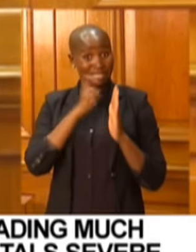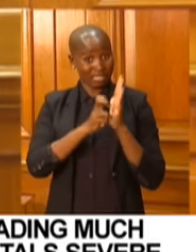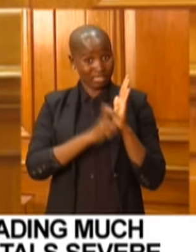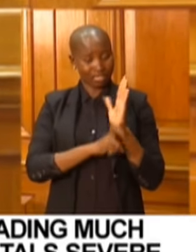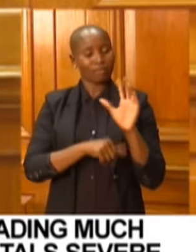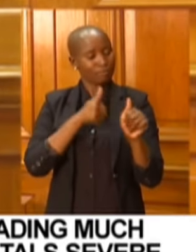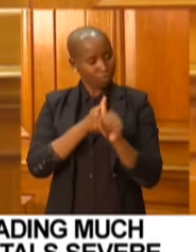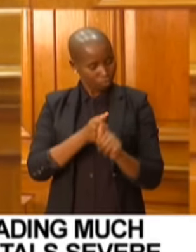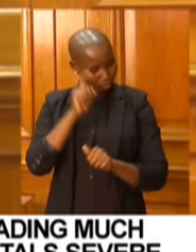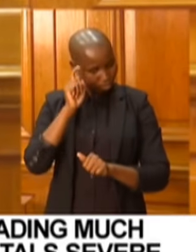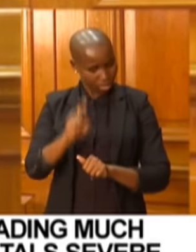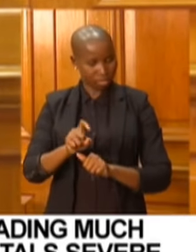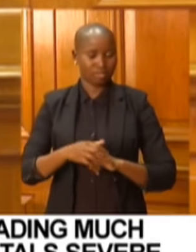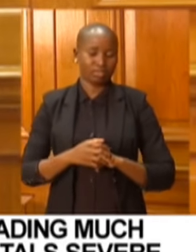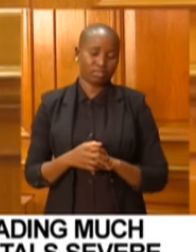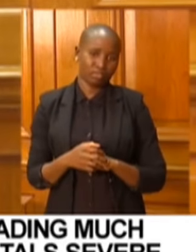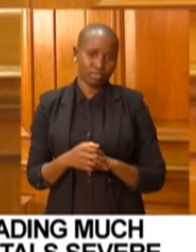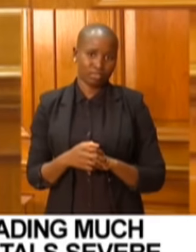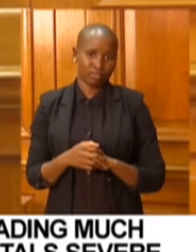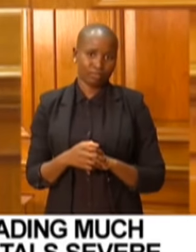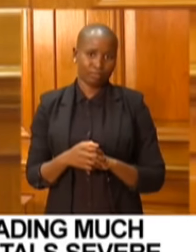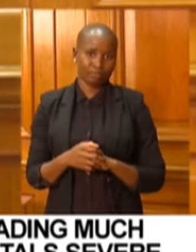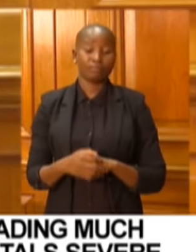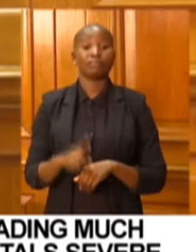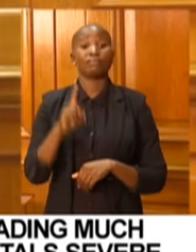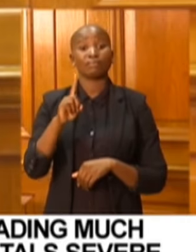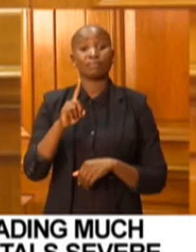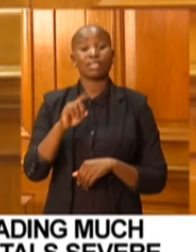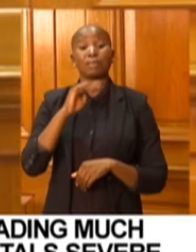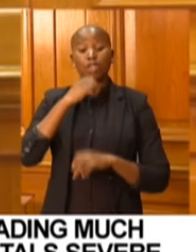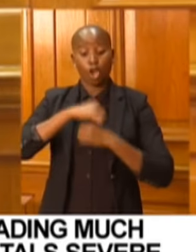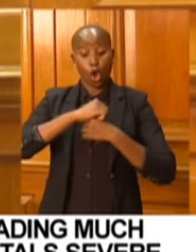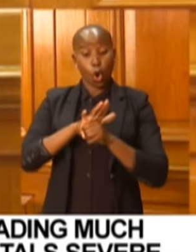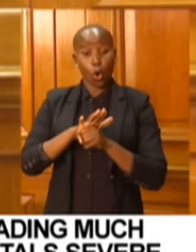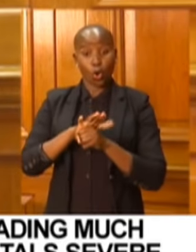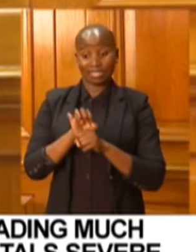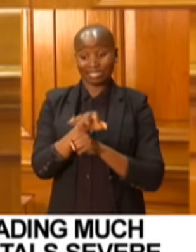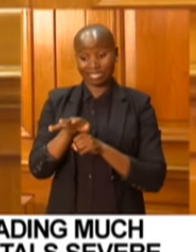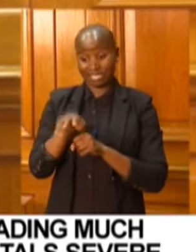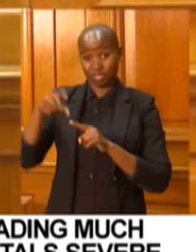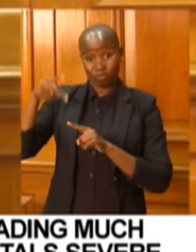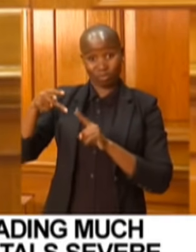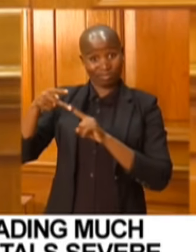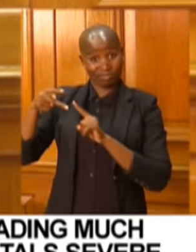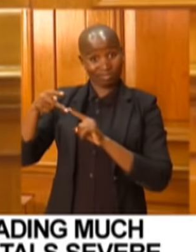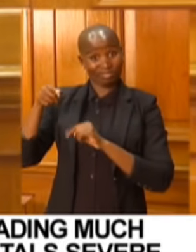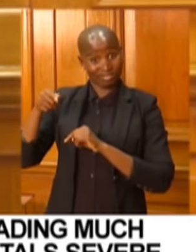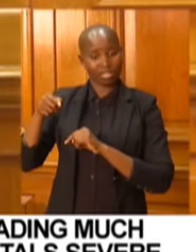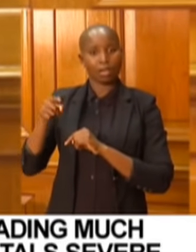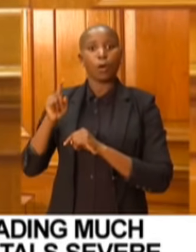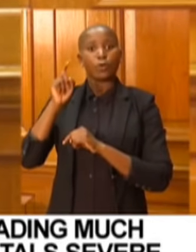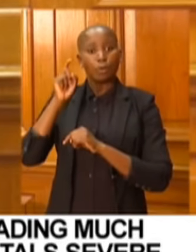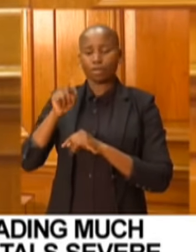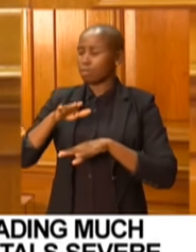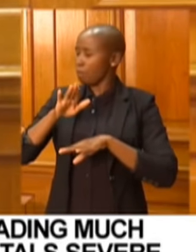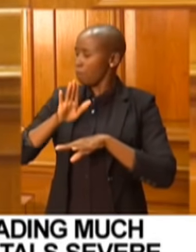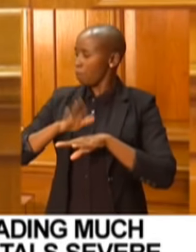observing. If anything, the new variant means that we must be much more diligent